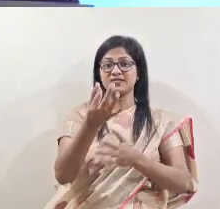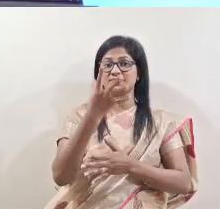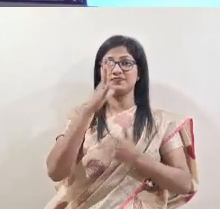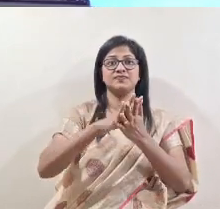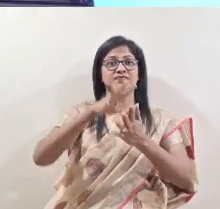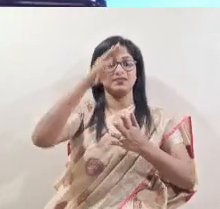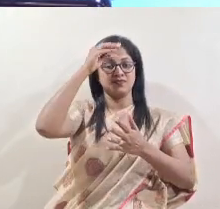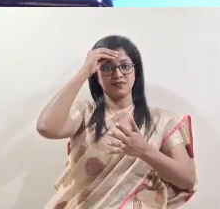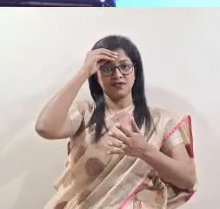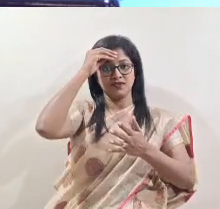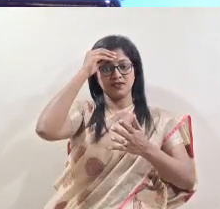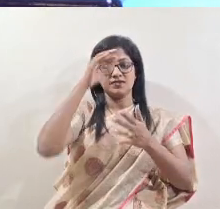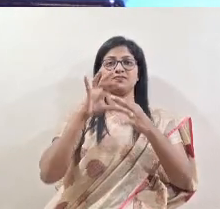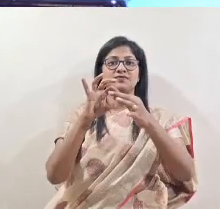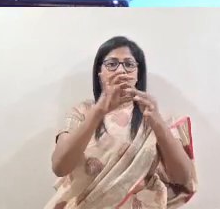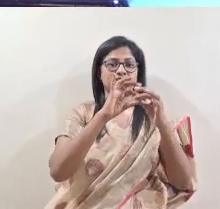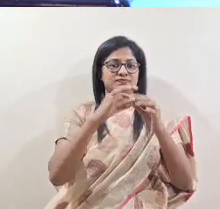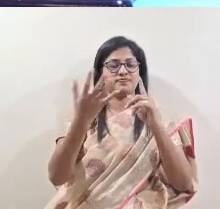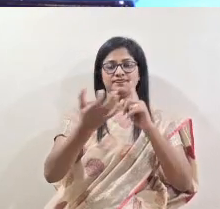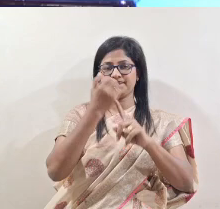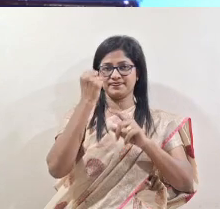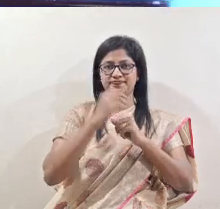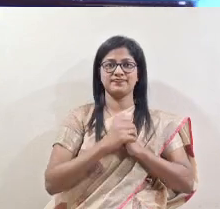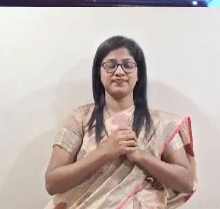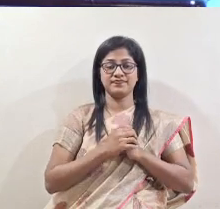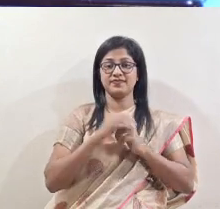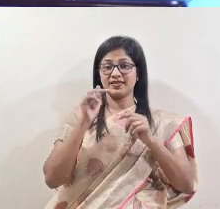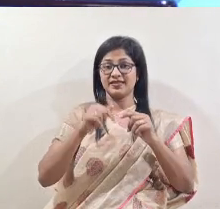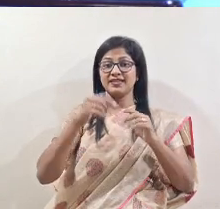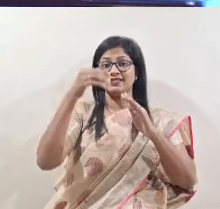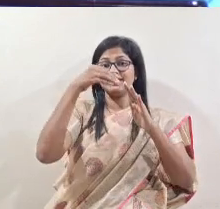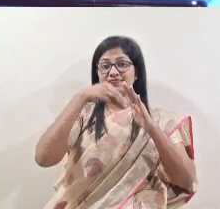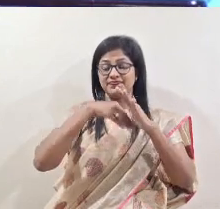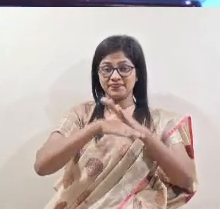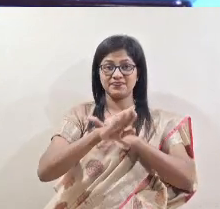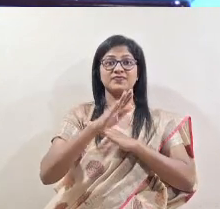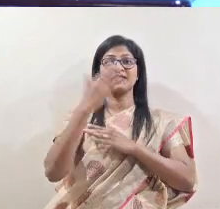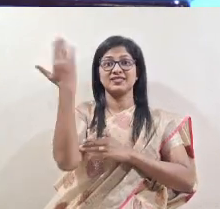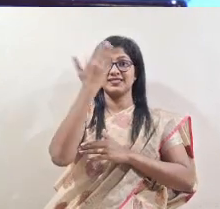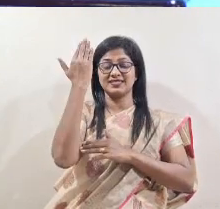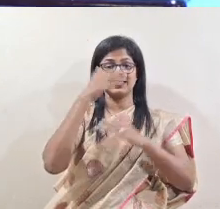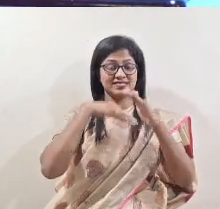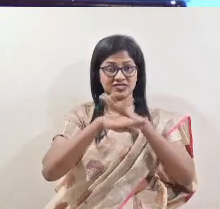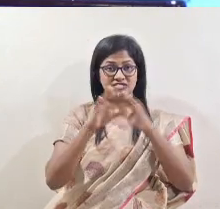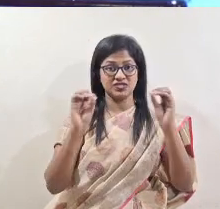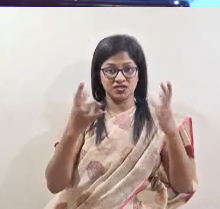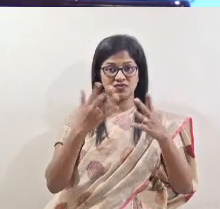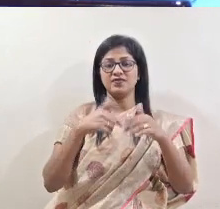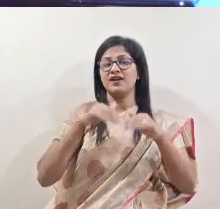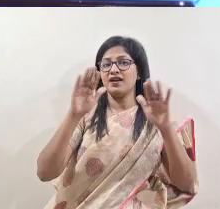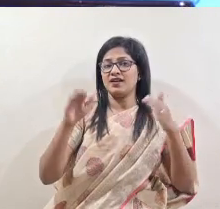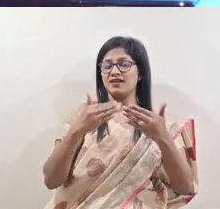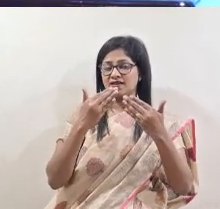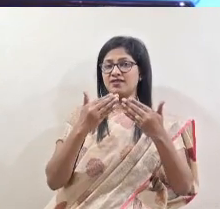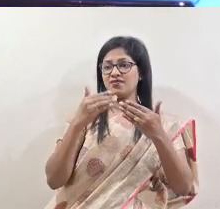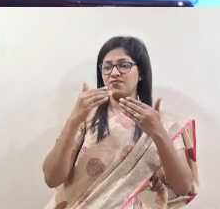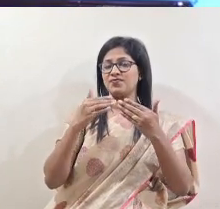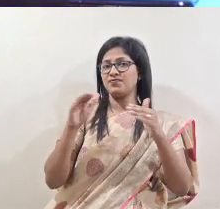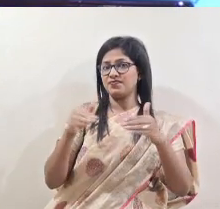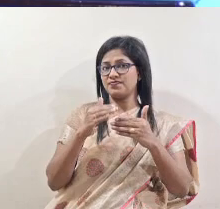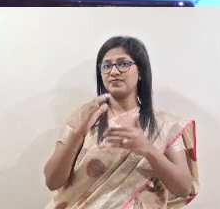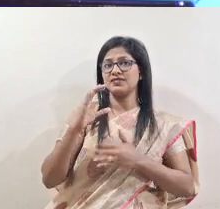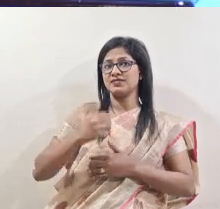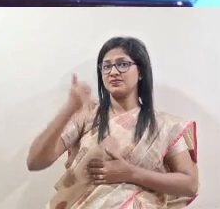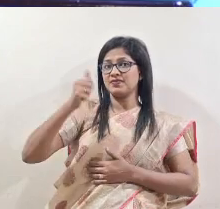exceptional learning and networking opportunity. Now, before we dive into the presentation, allow me to introduce